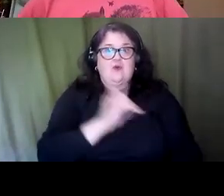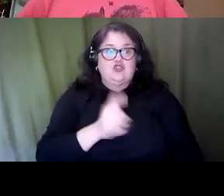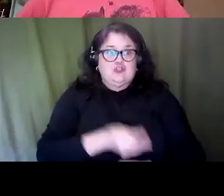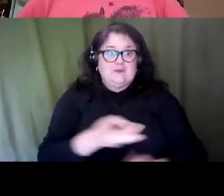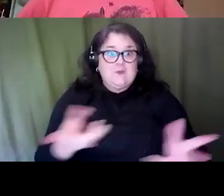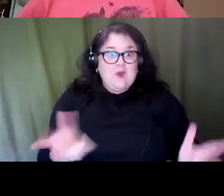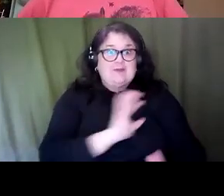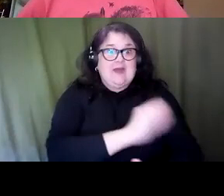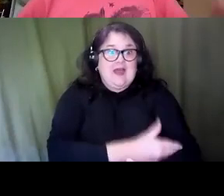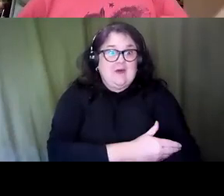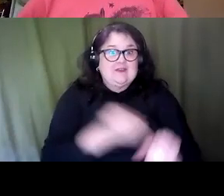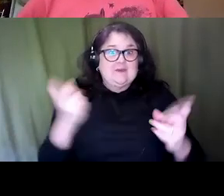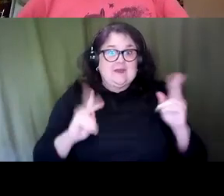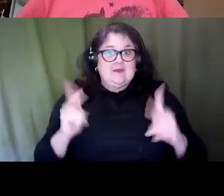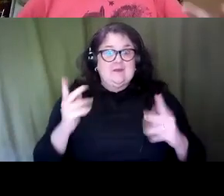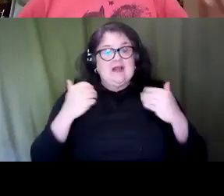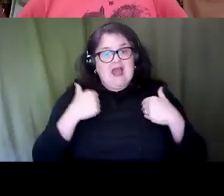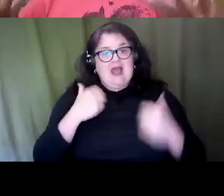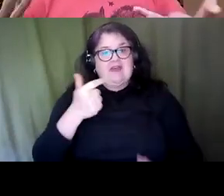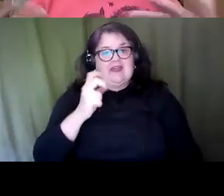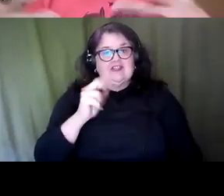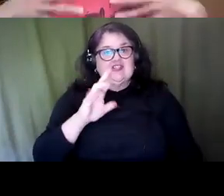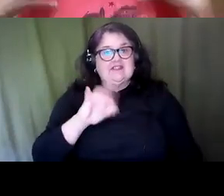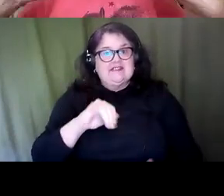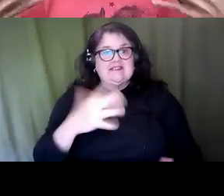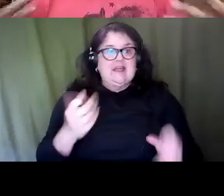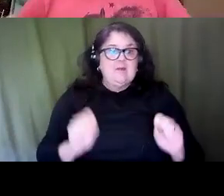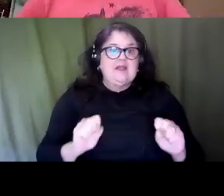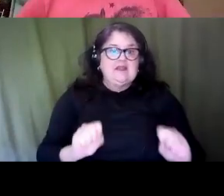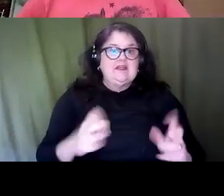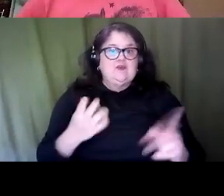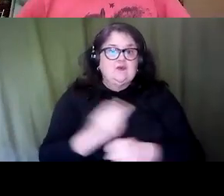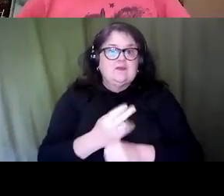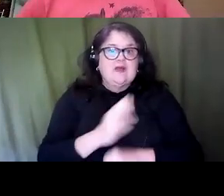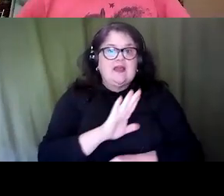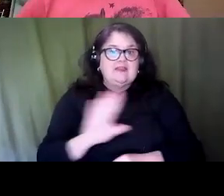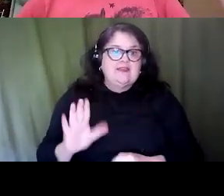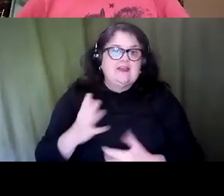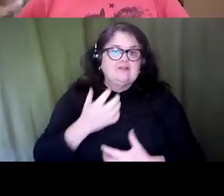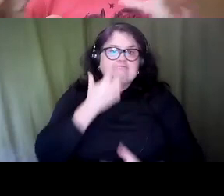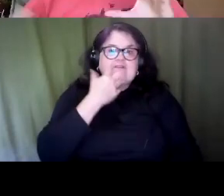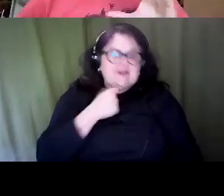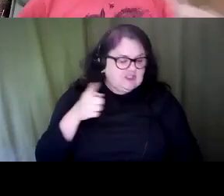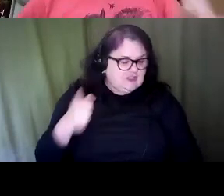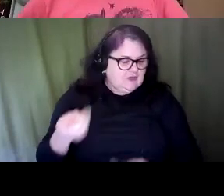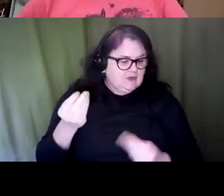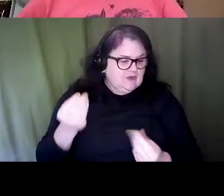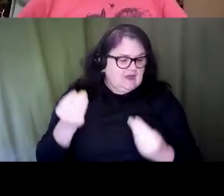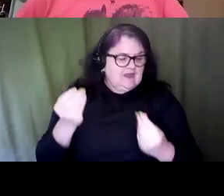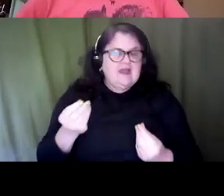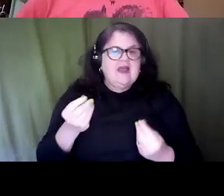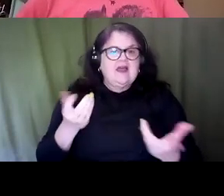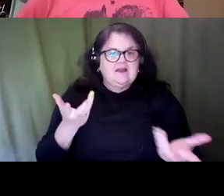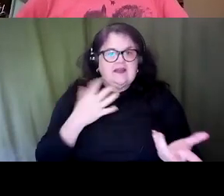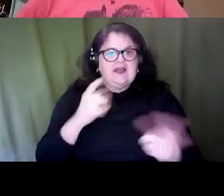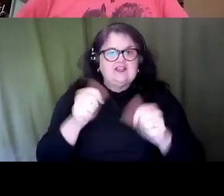many people as possible have agency and the ability to apply their affection to land and shape their relationships with